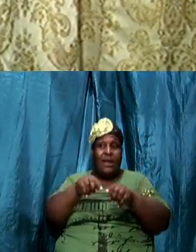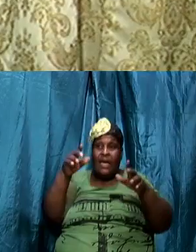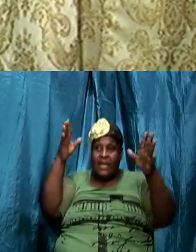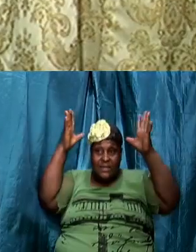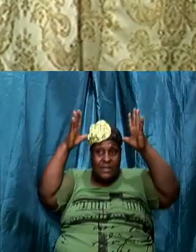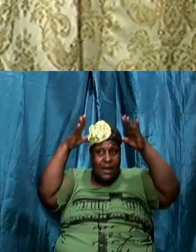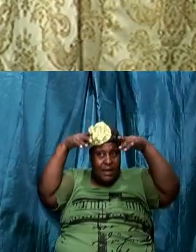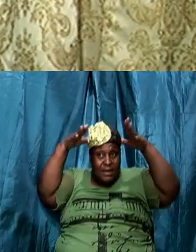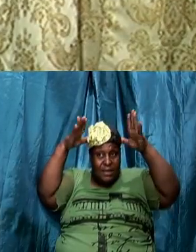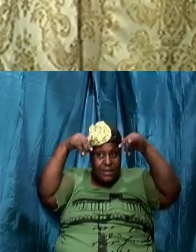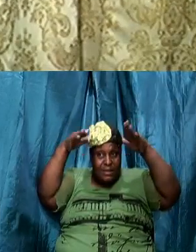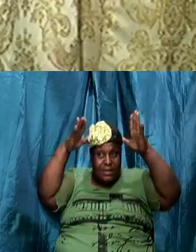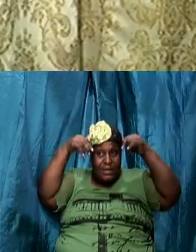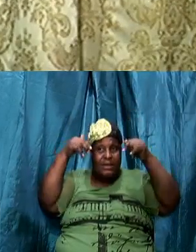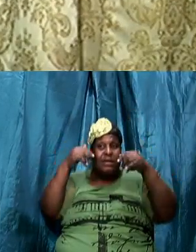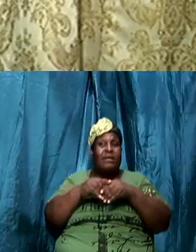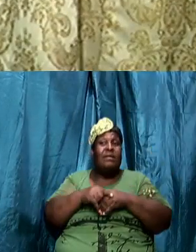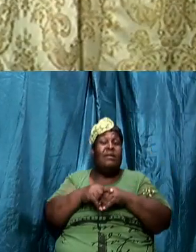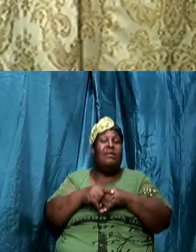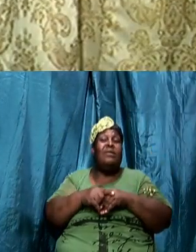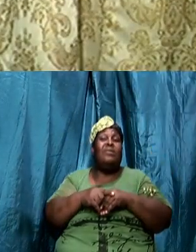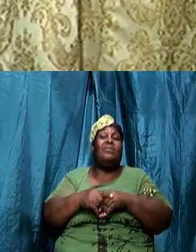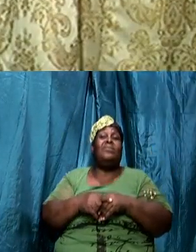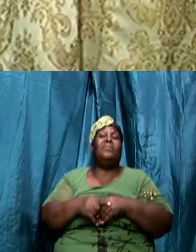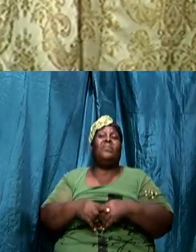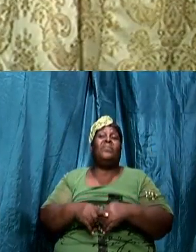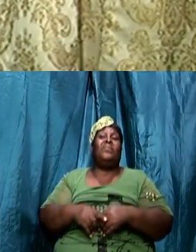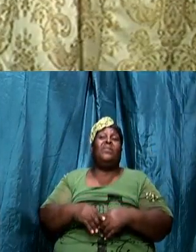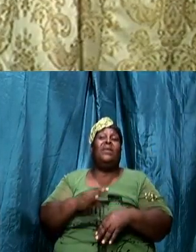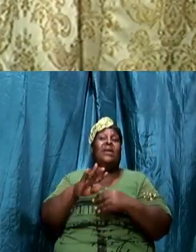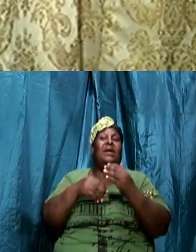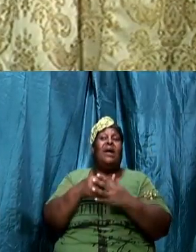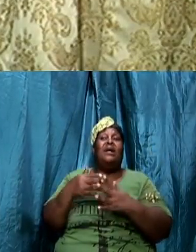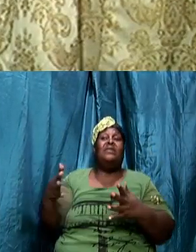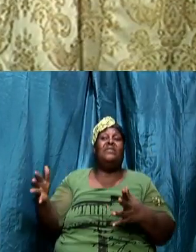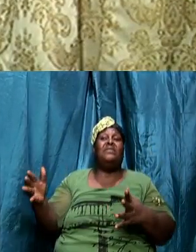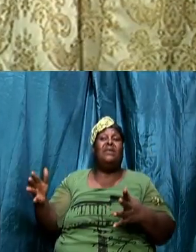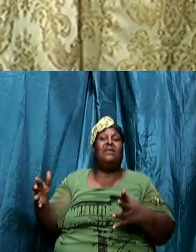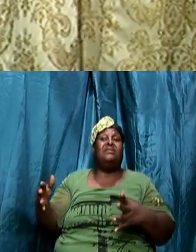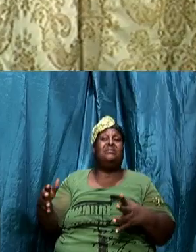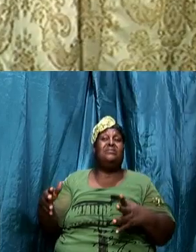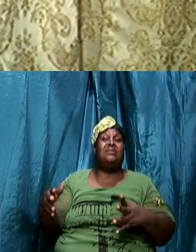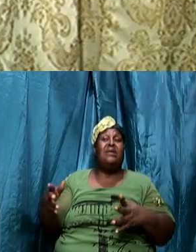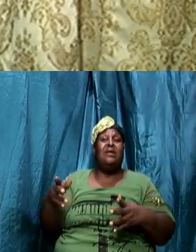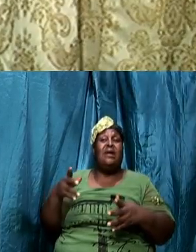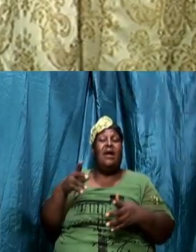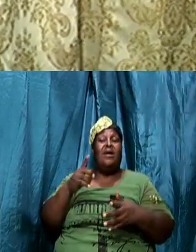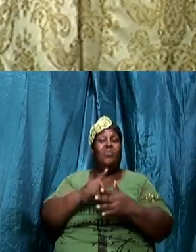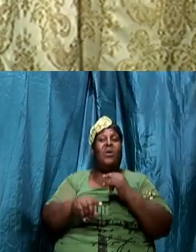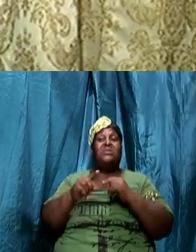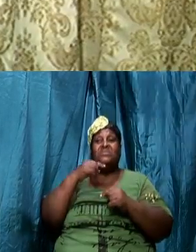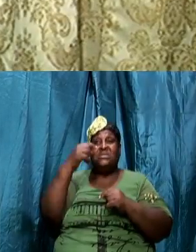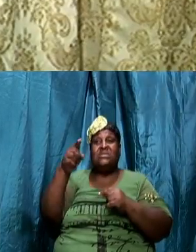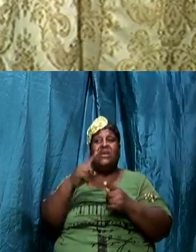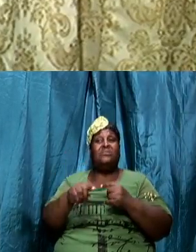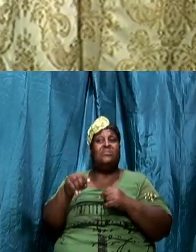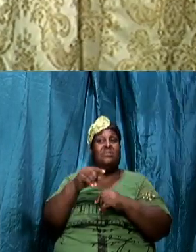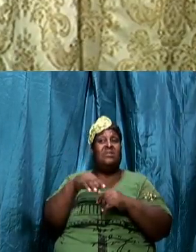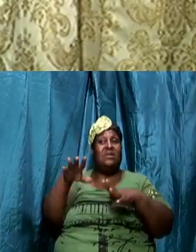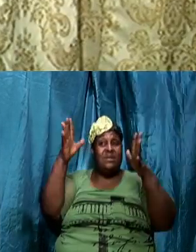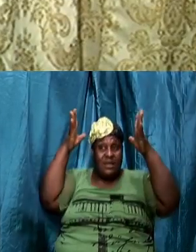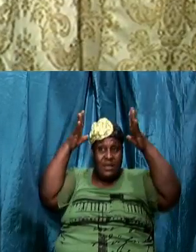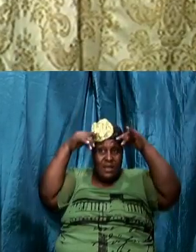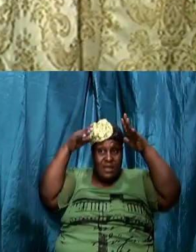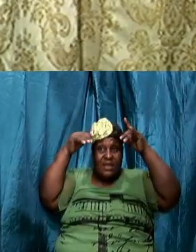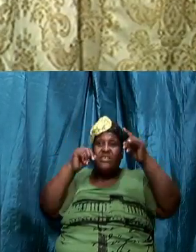donkey stupid. And how him not, and how, and all the things where him describing the donkey. Not realizing that